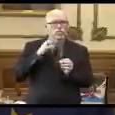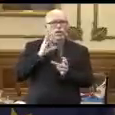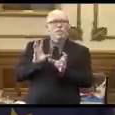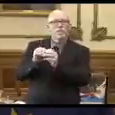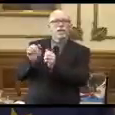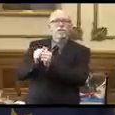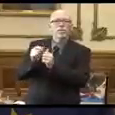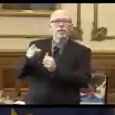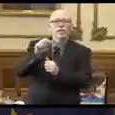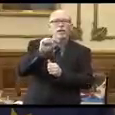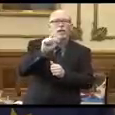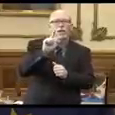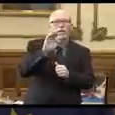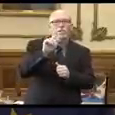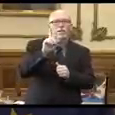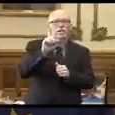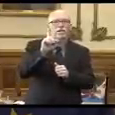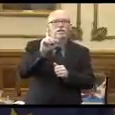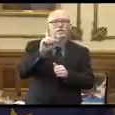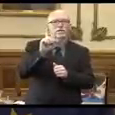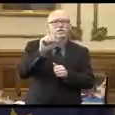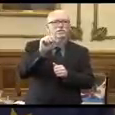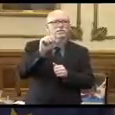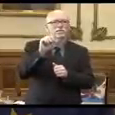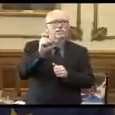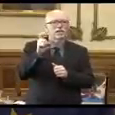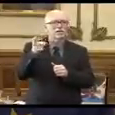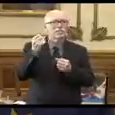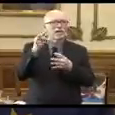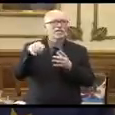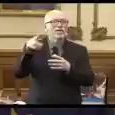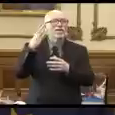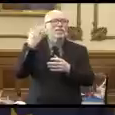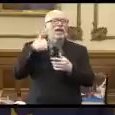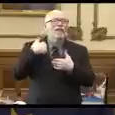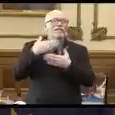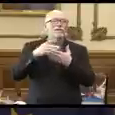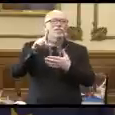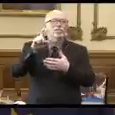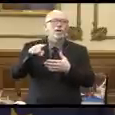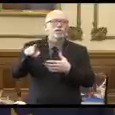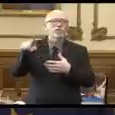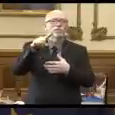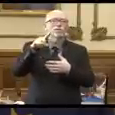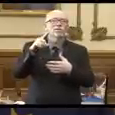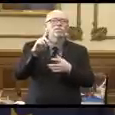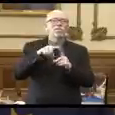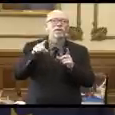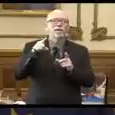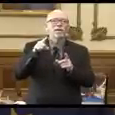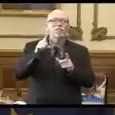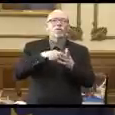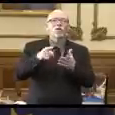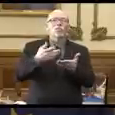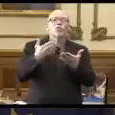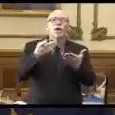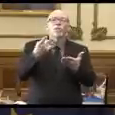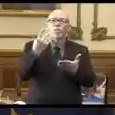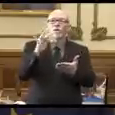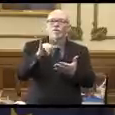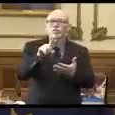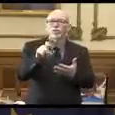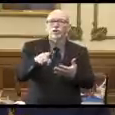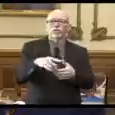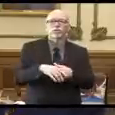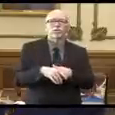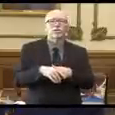all the docs, and there are many of them, because I have some outstanding questions, but what you bring up is one of them.